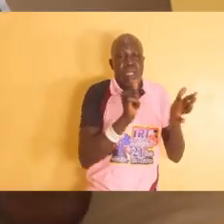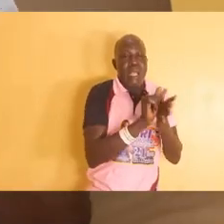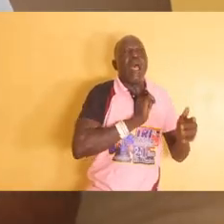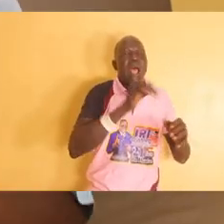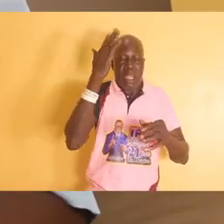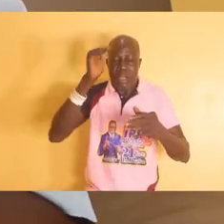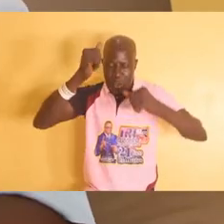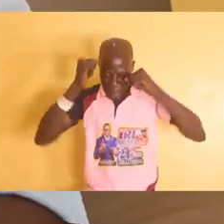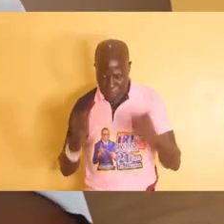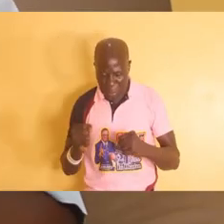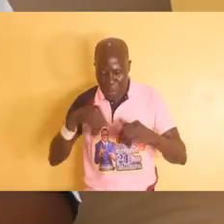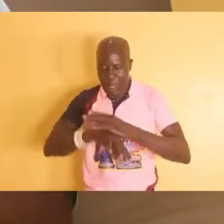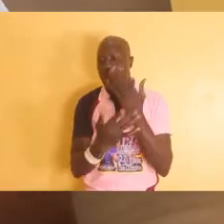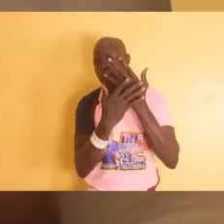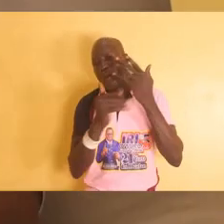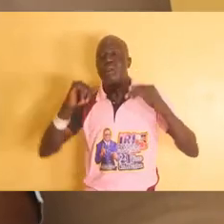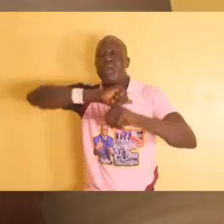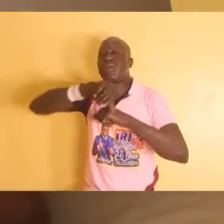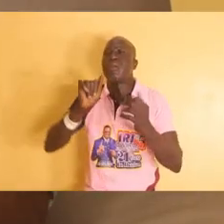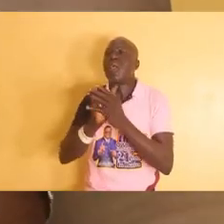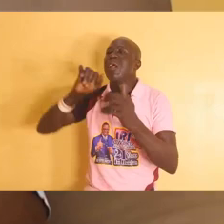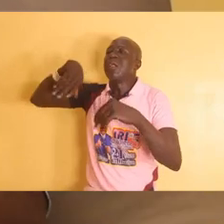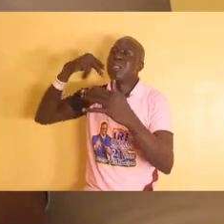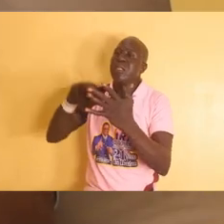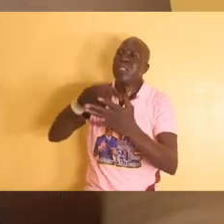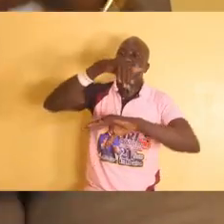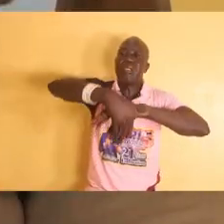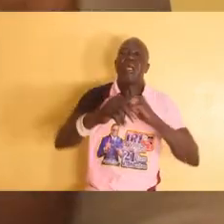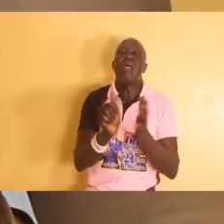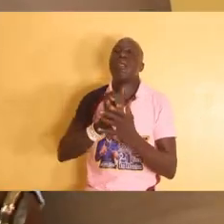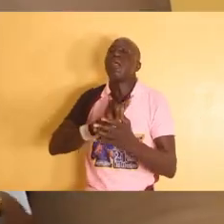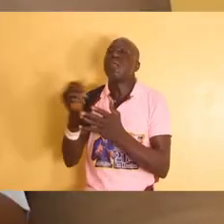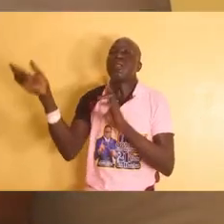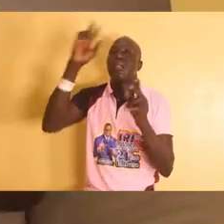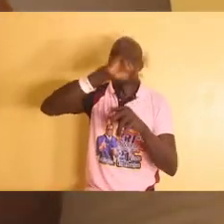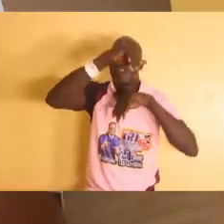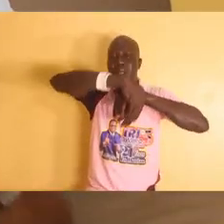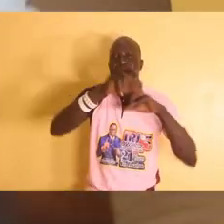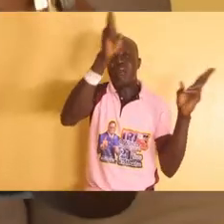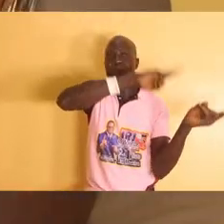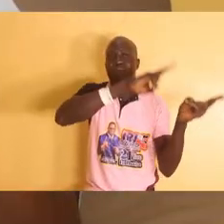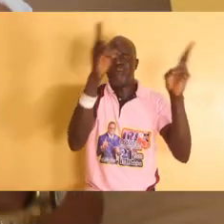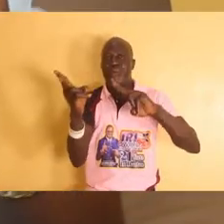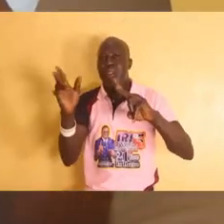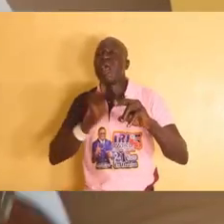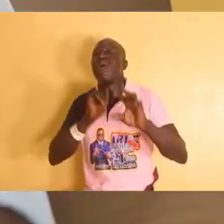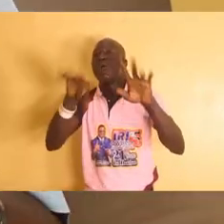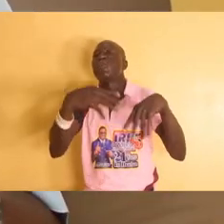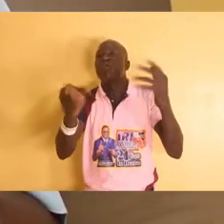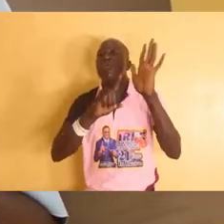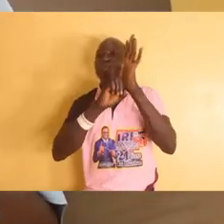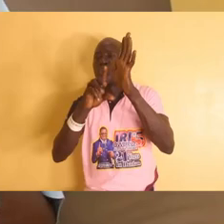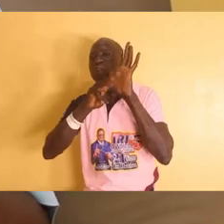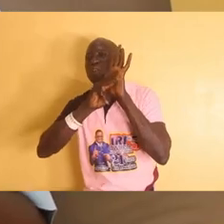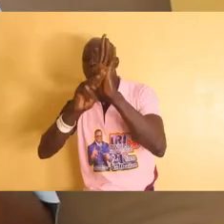ni agbára ti ń bẹ ní òru yẹn. The power in that anointing. Now ní aṣálẹ̀ òní. Tonight. Ìṣòro òní. Tonight vision. Mo fẹ́ fi sample ẹ̀ hàn ọ́. I